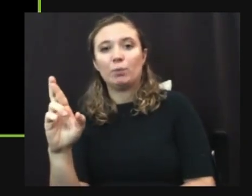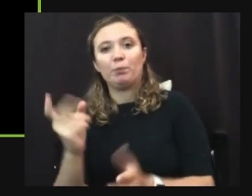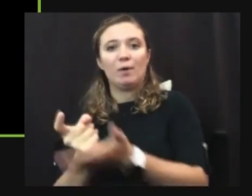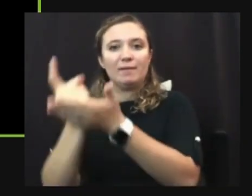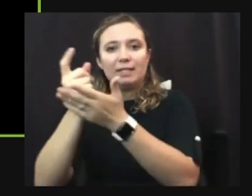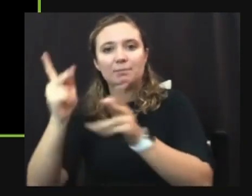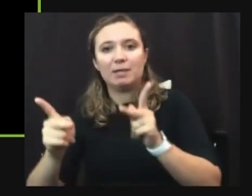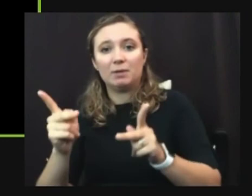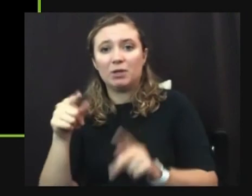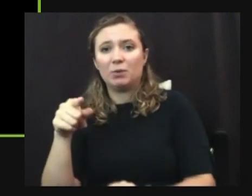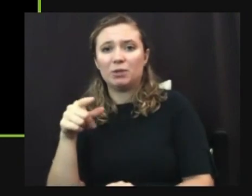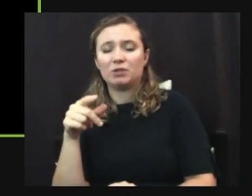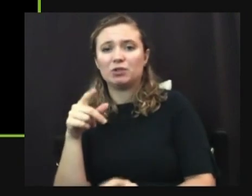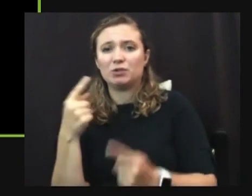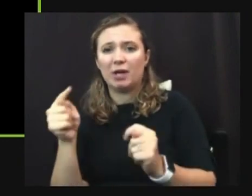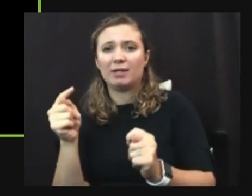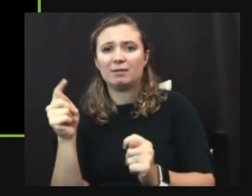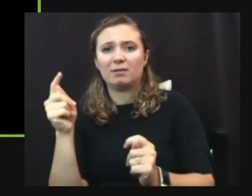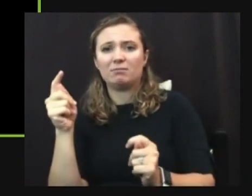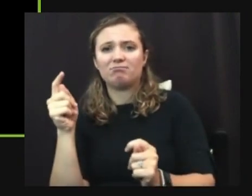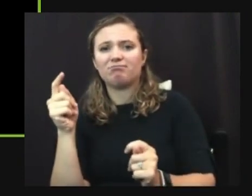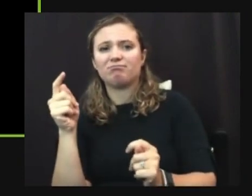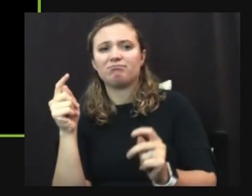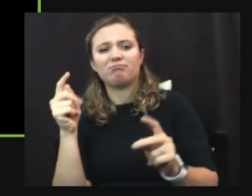to undermine their